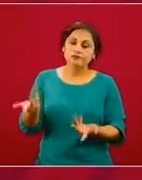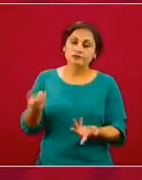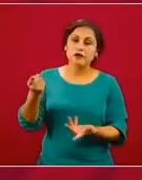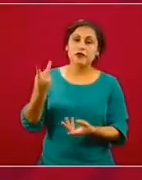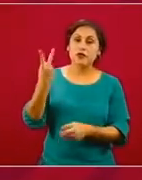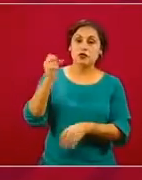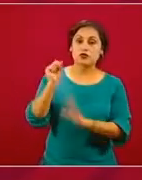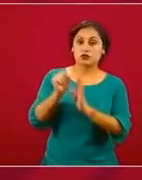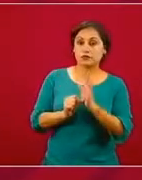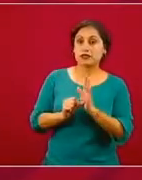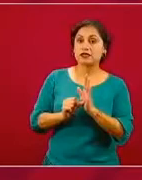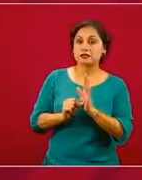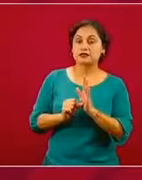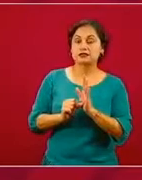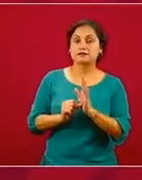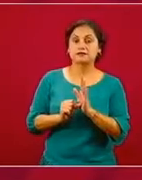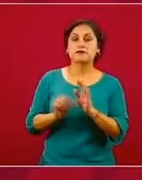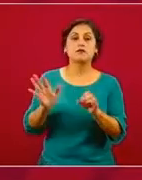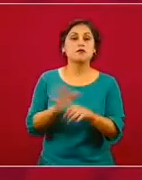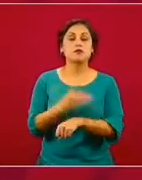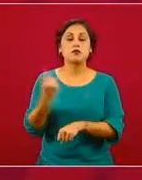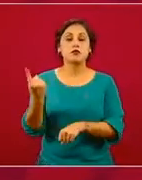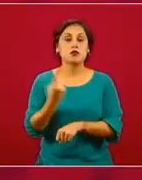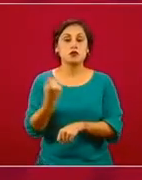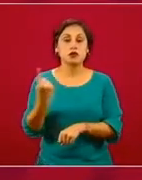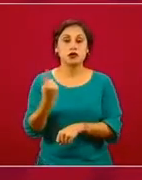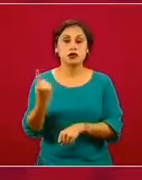and we have been updating it